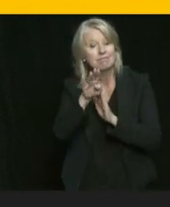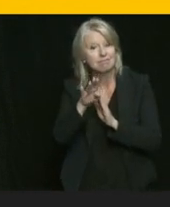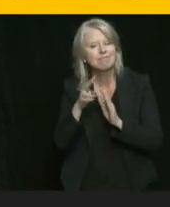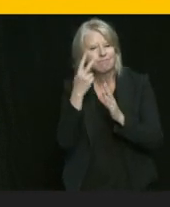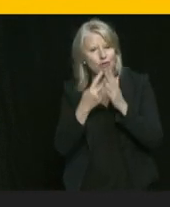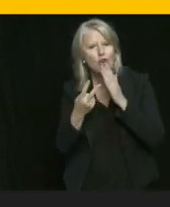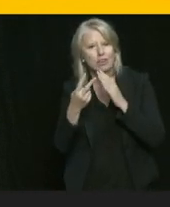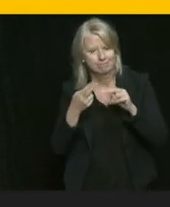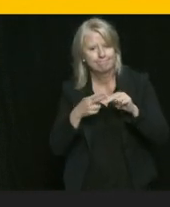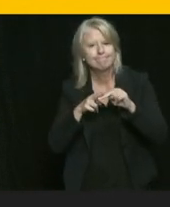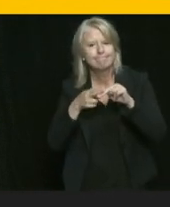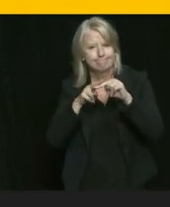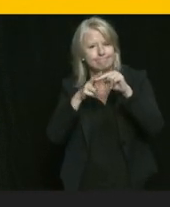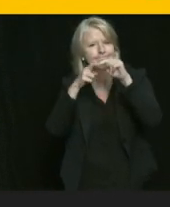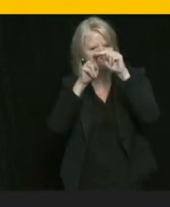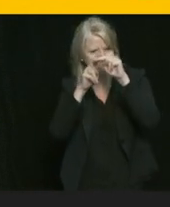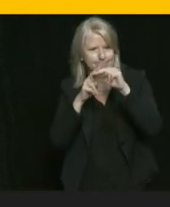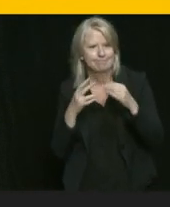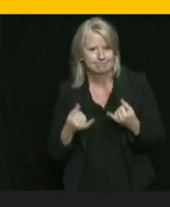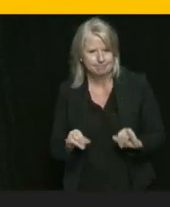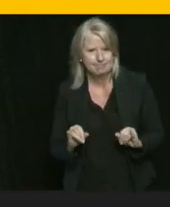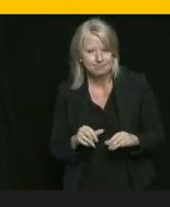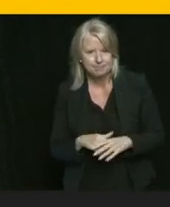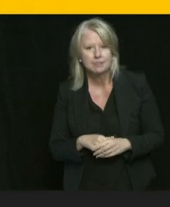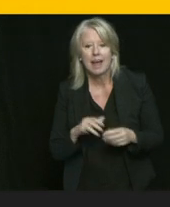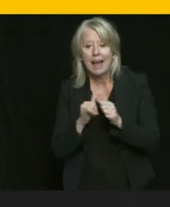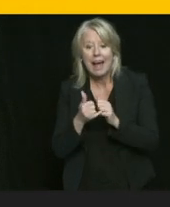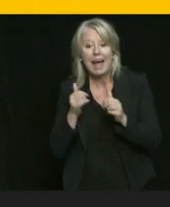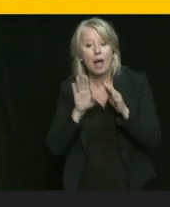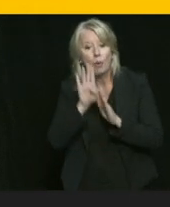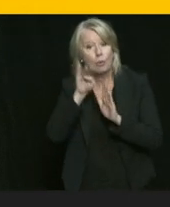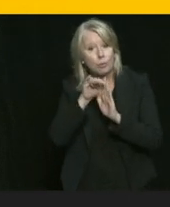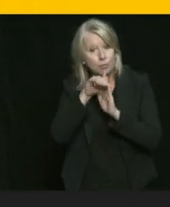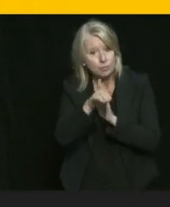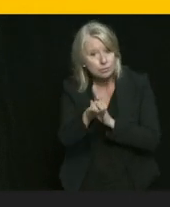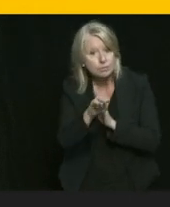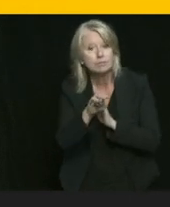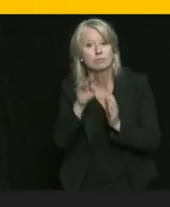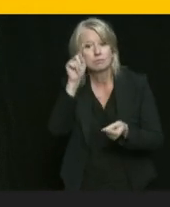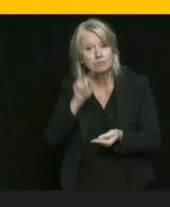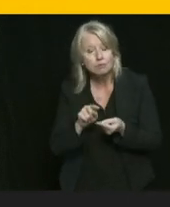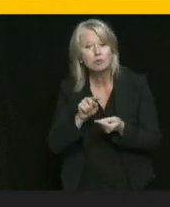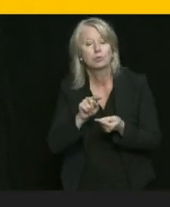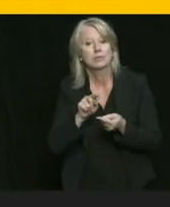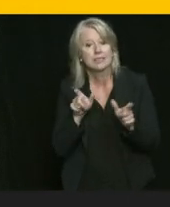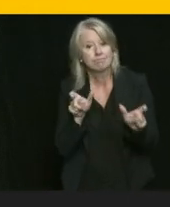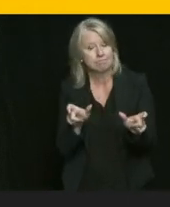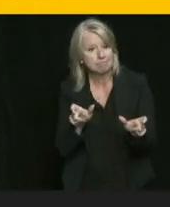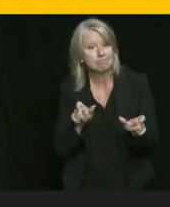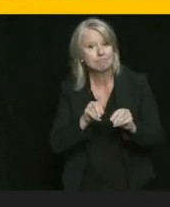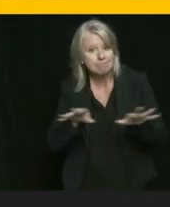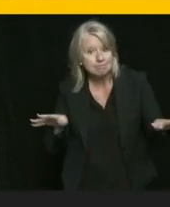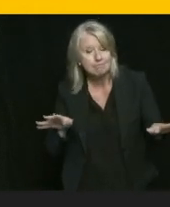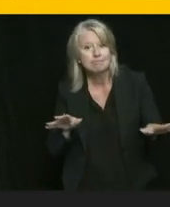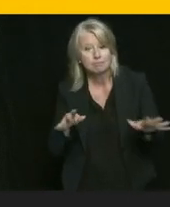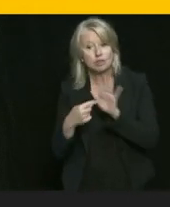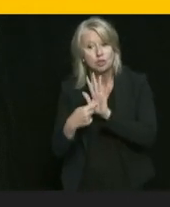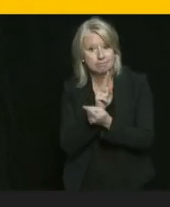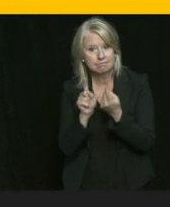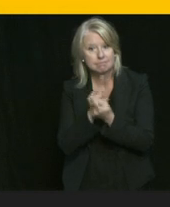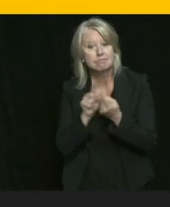continue increasing steeply. To bend the epidemic curve and reduce transmission to lower levels, as illustrated by the blue